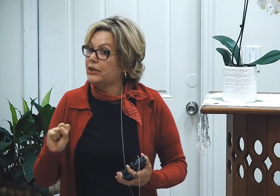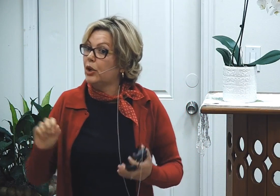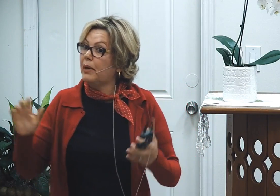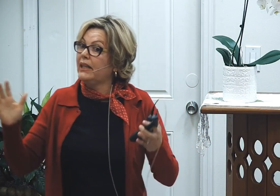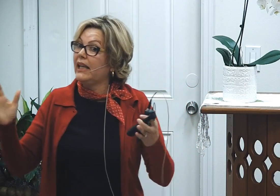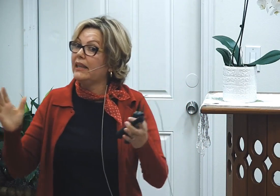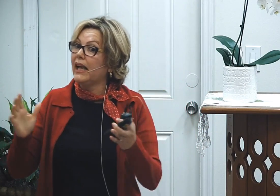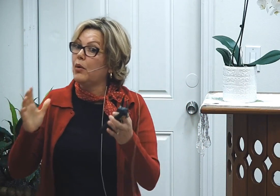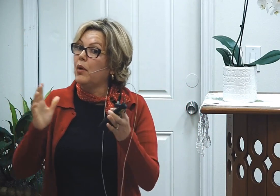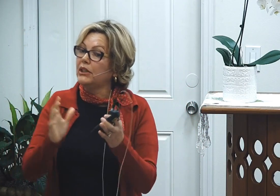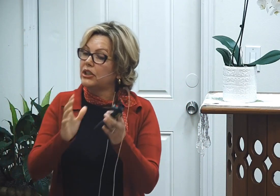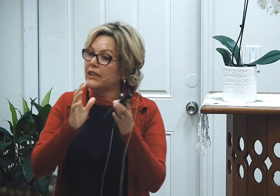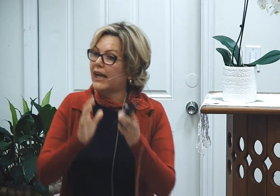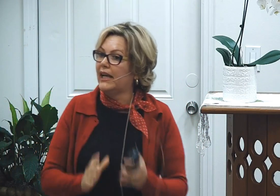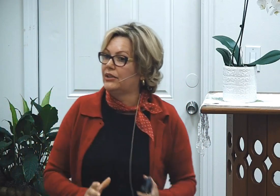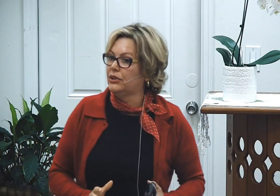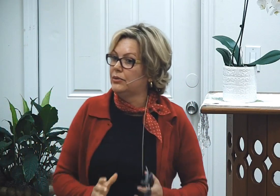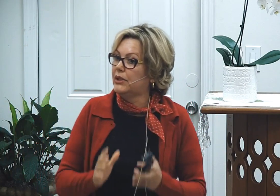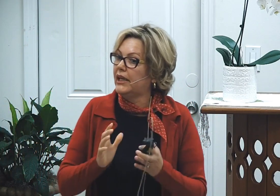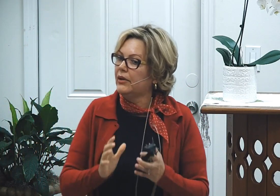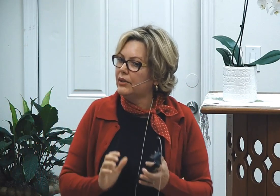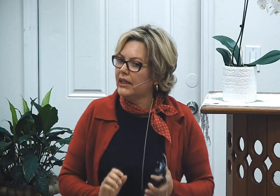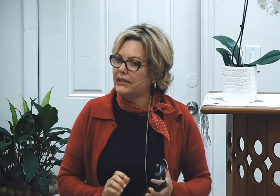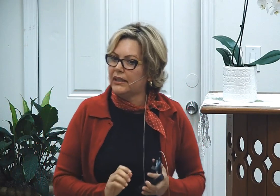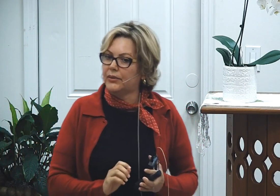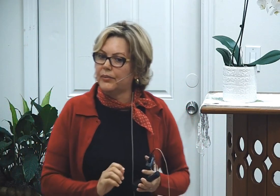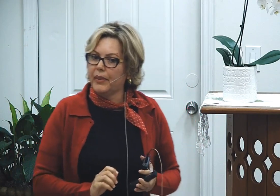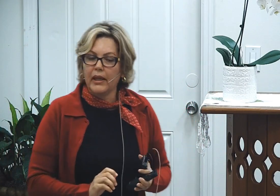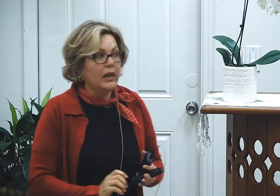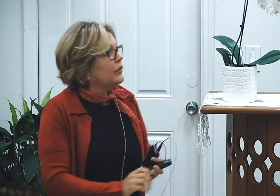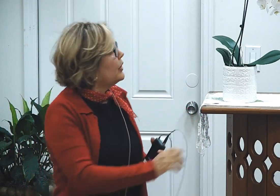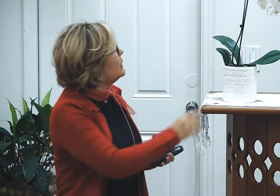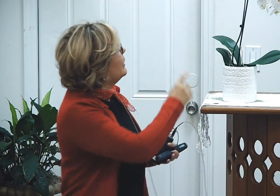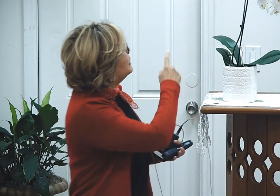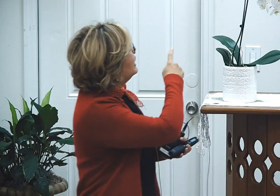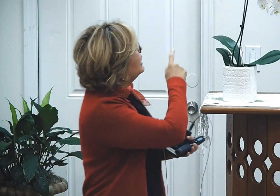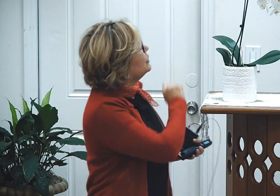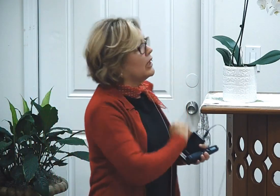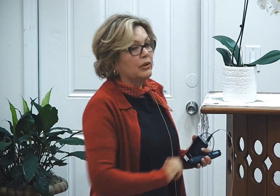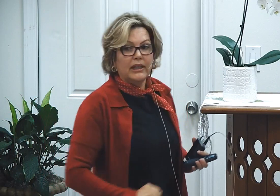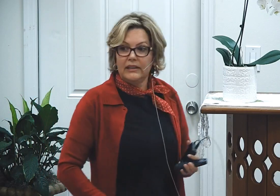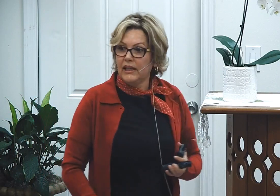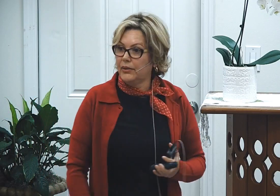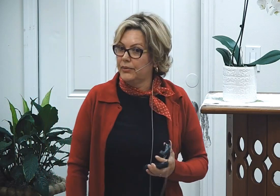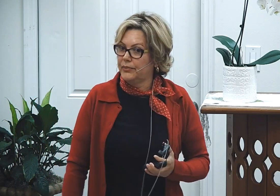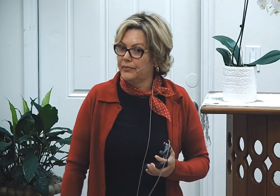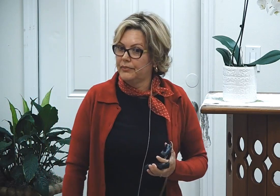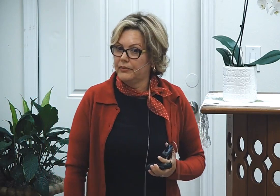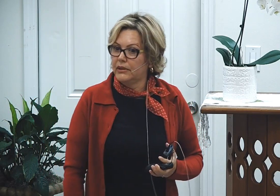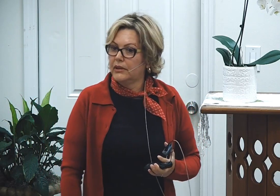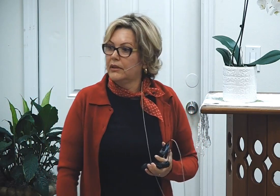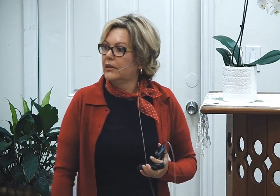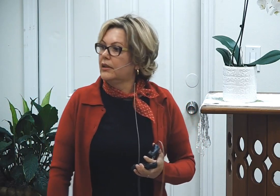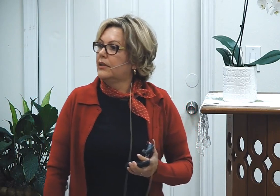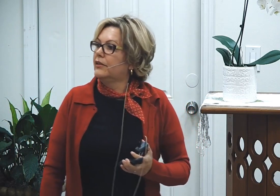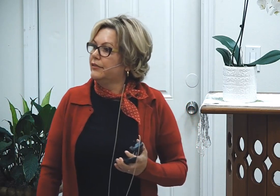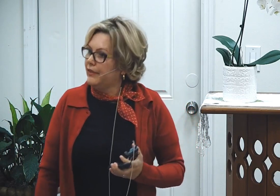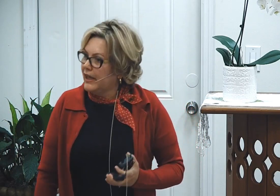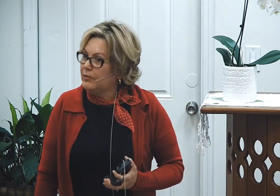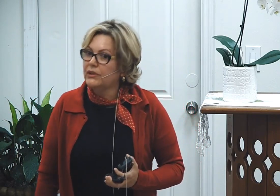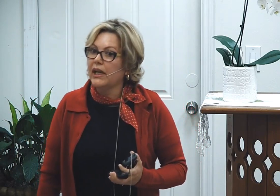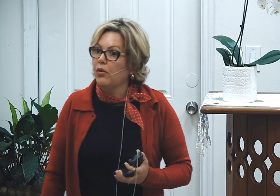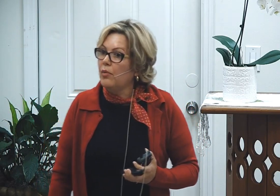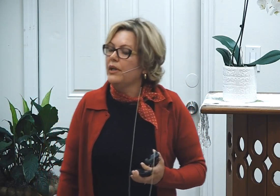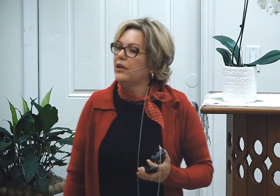so then one part was vanished. Just so you understand the quantity of what happened. Do we know that